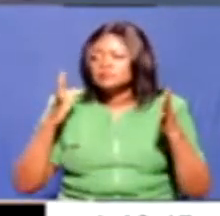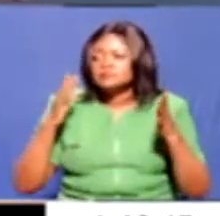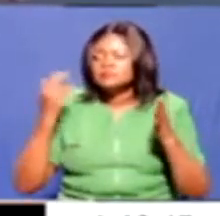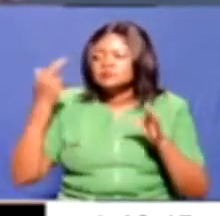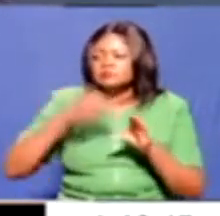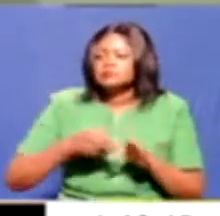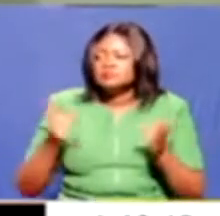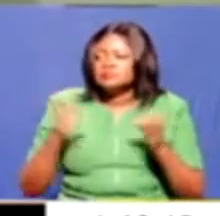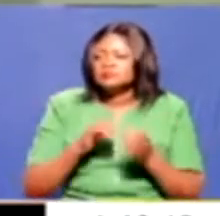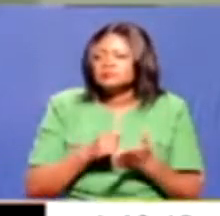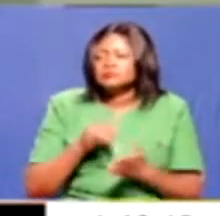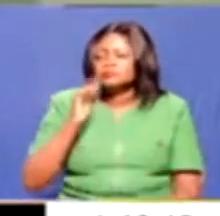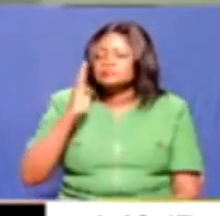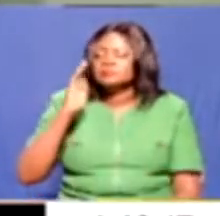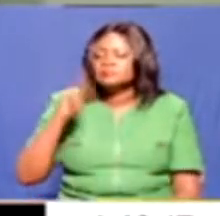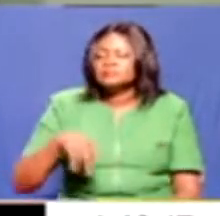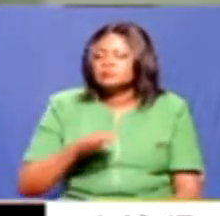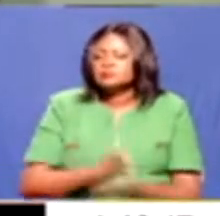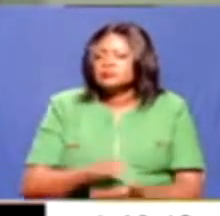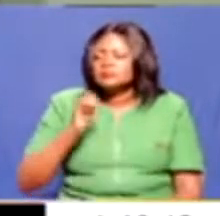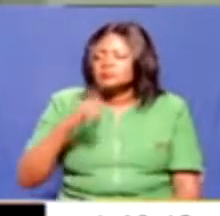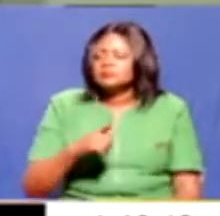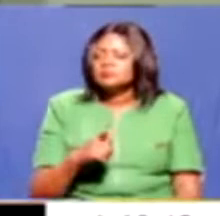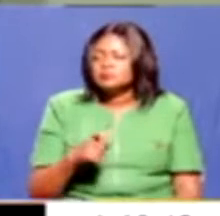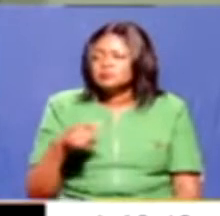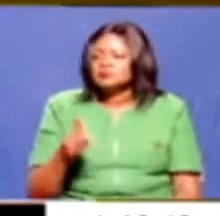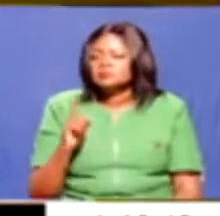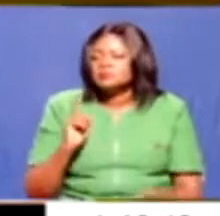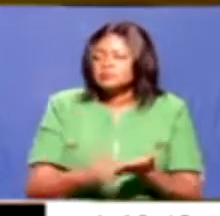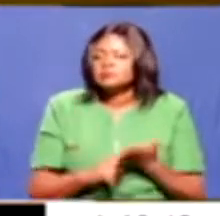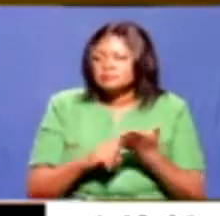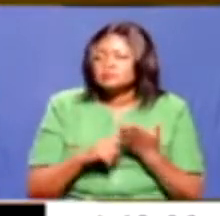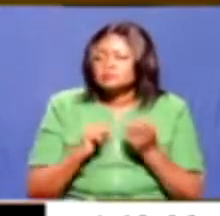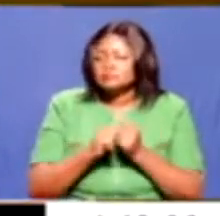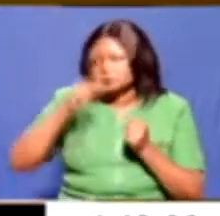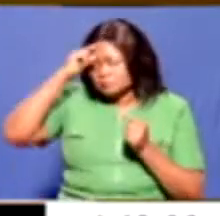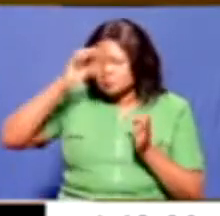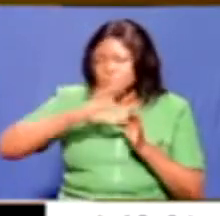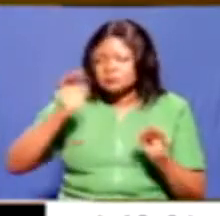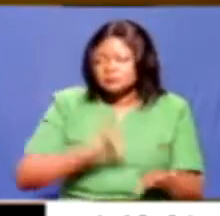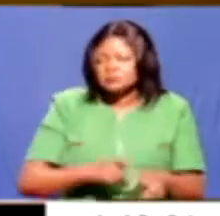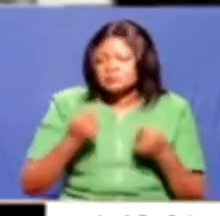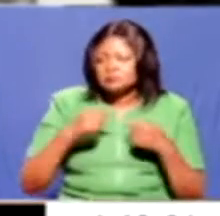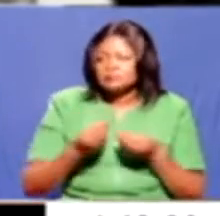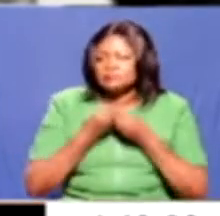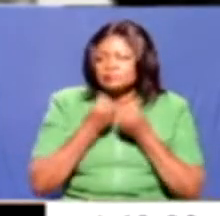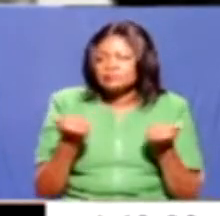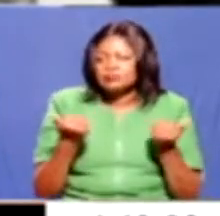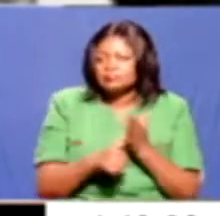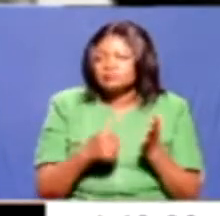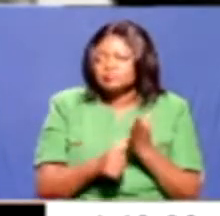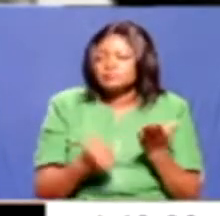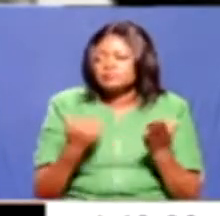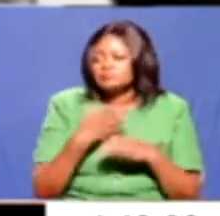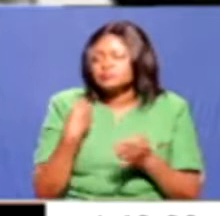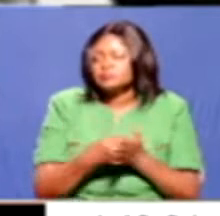and Shell, that operate local refineries, has been in discussion with the government for years trying to resolve a stumbling block over financing